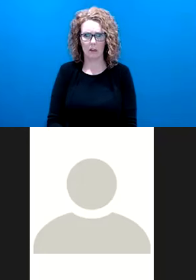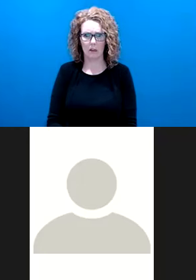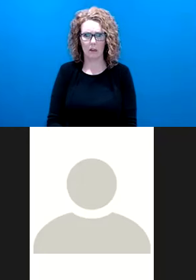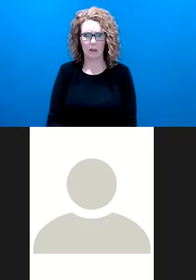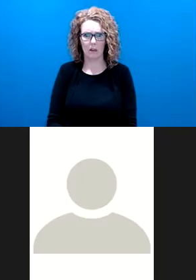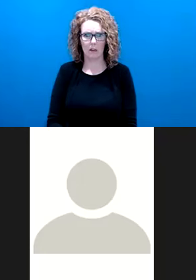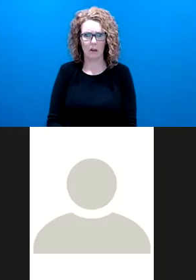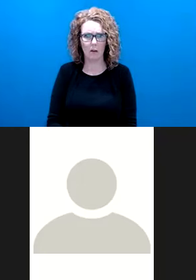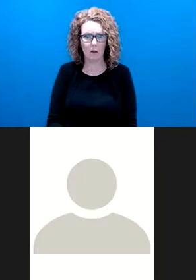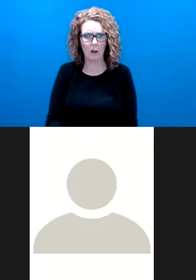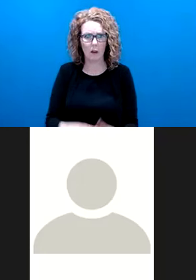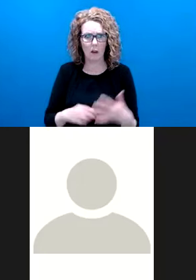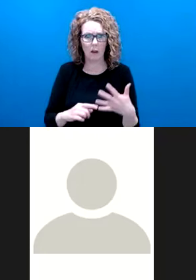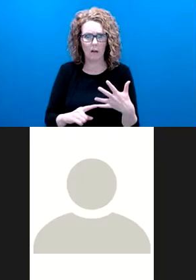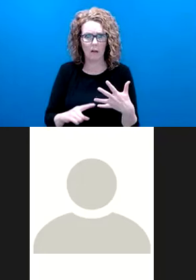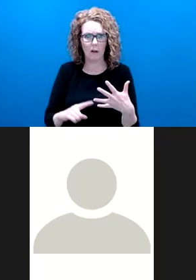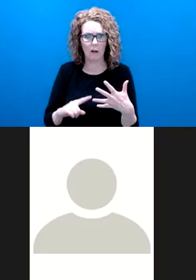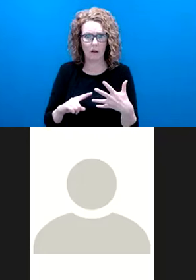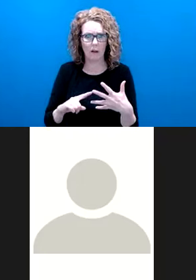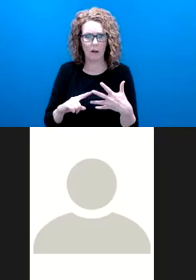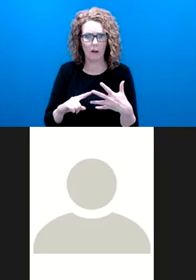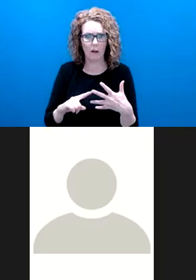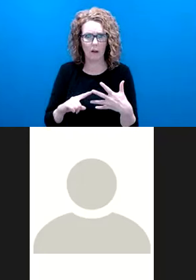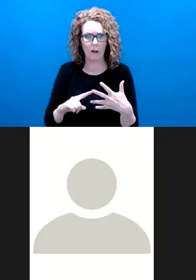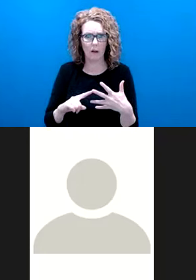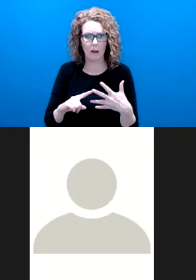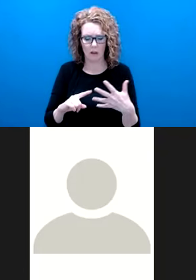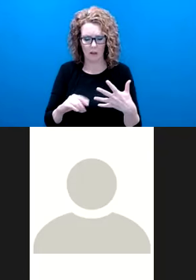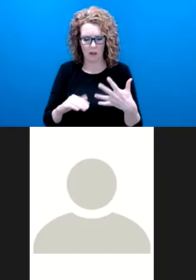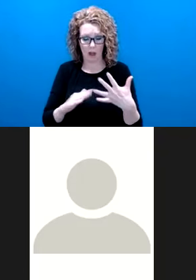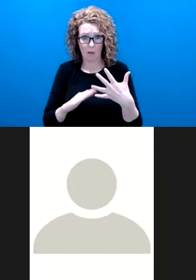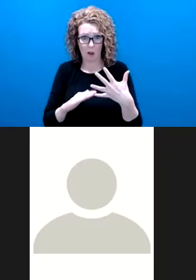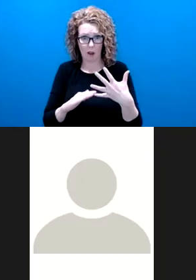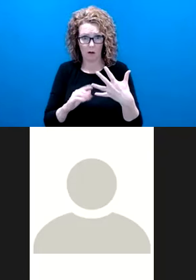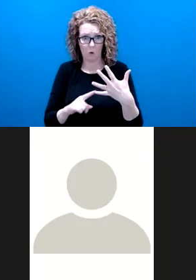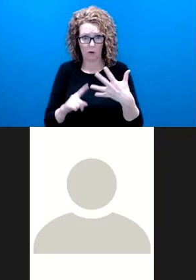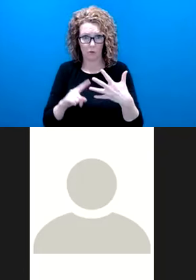From the bottom. Oh, I see it. Third line from the bottom.